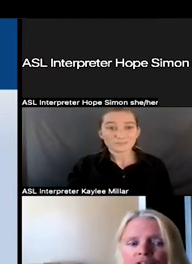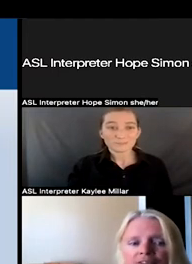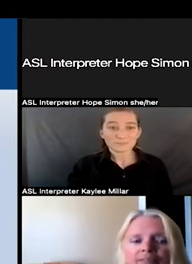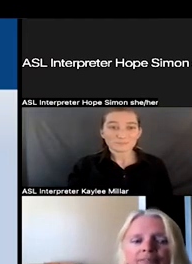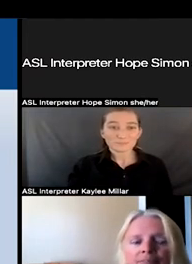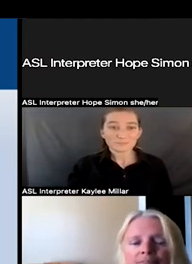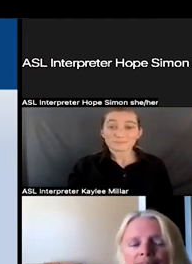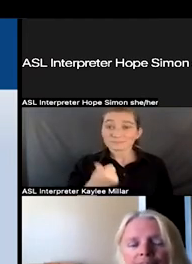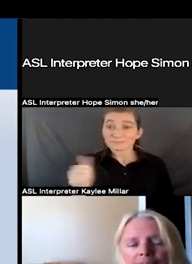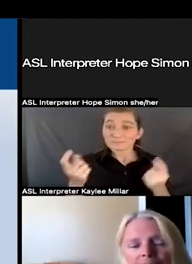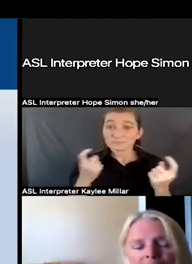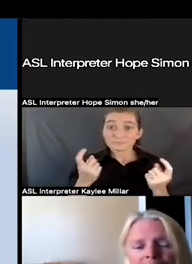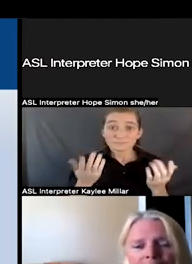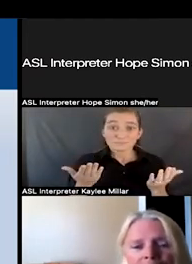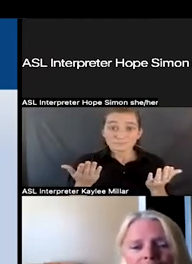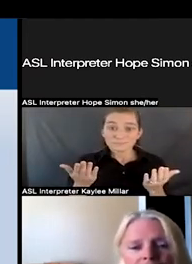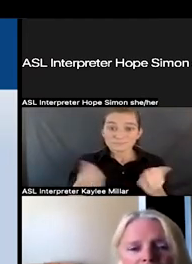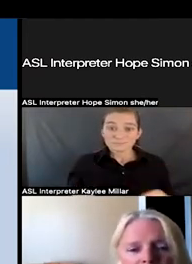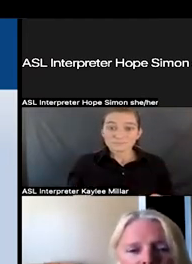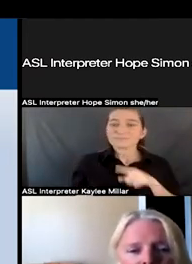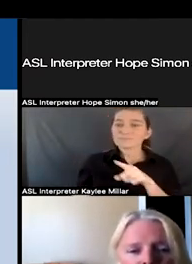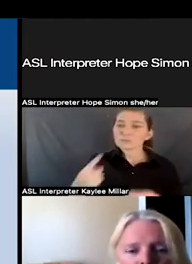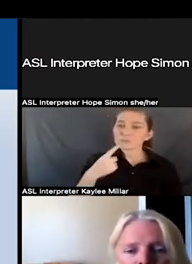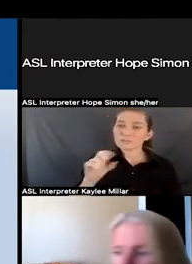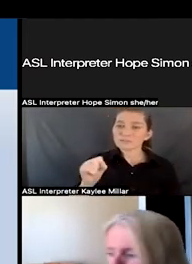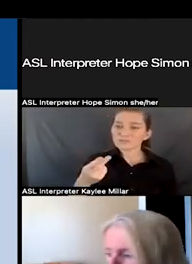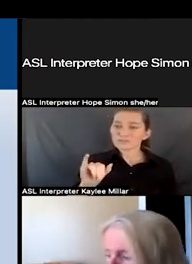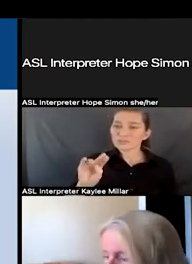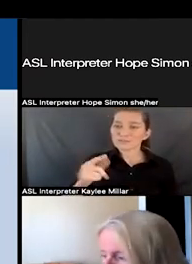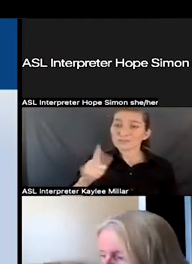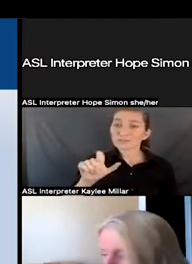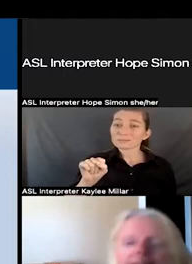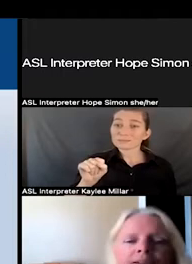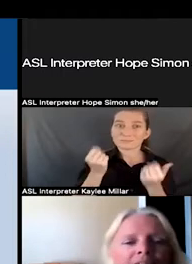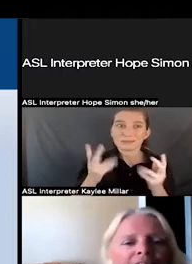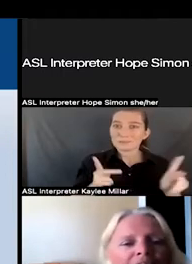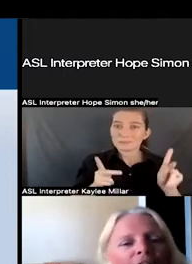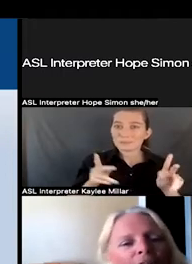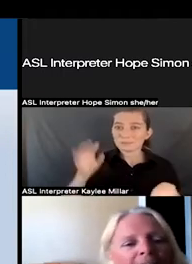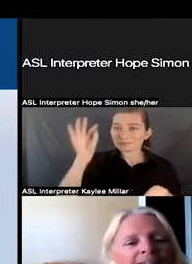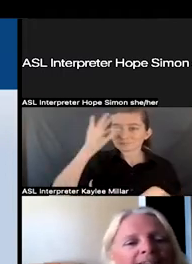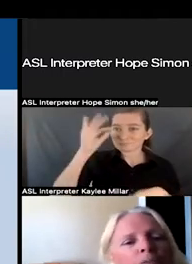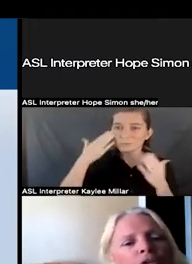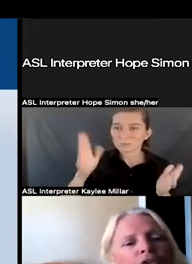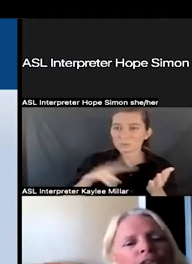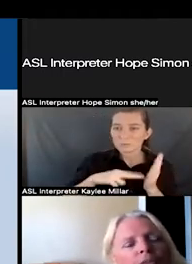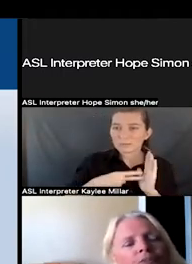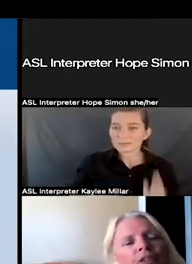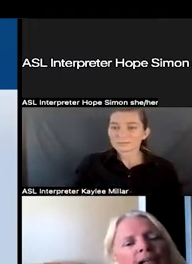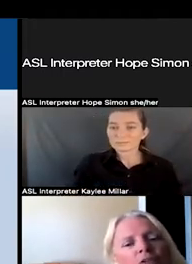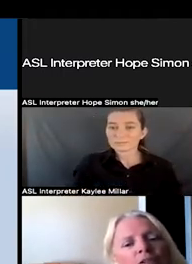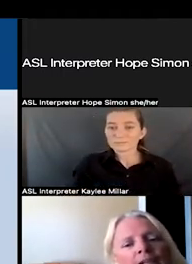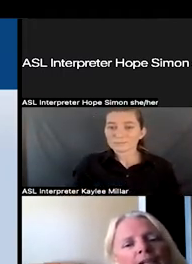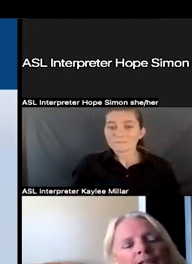questions. Lucinda, you mentioned shingles, but many people may not know what that refers to. Okay, that's the brochure that we